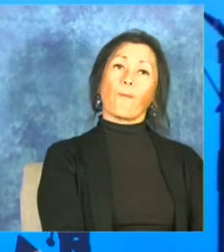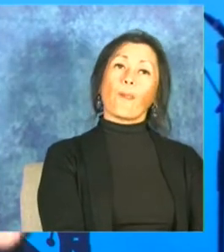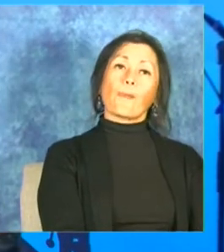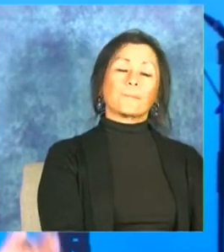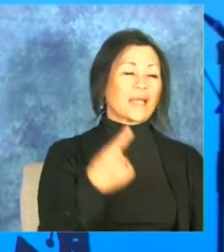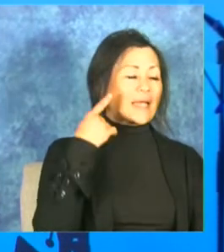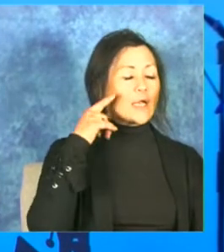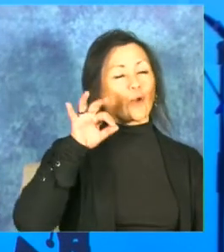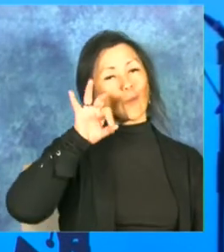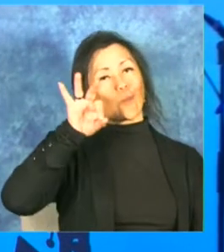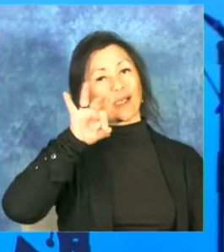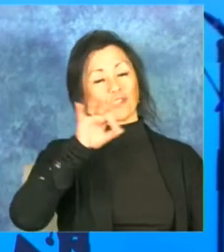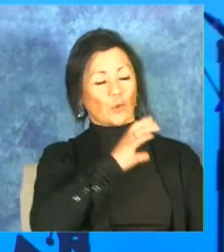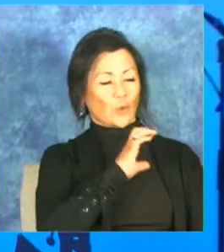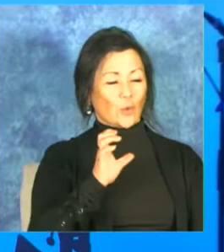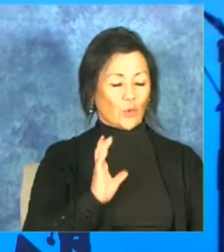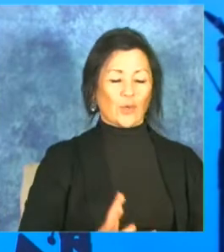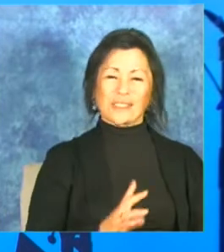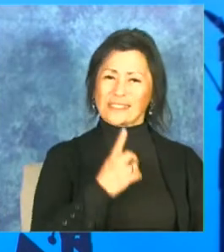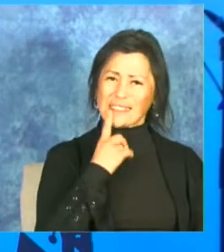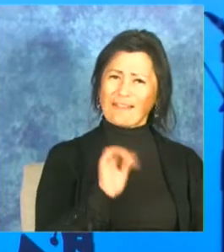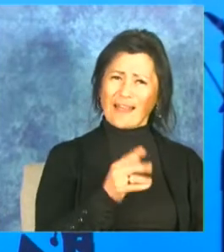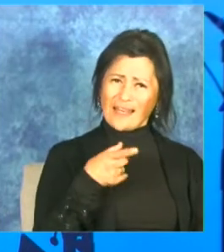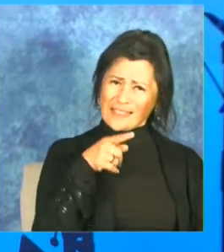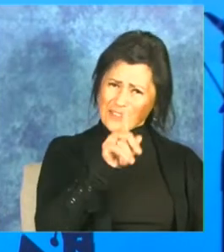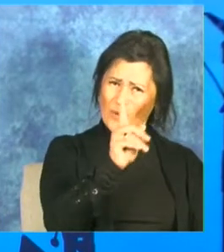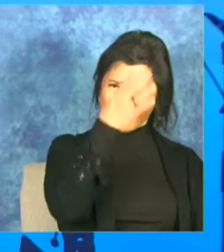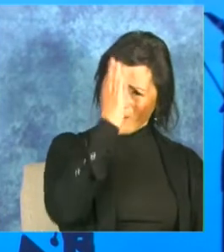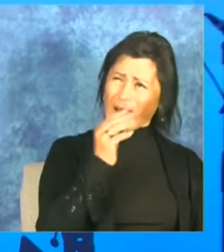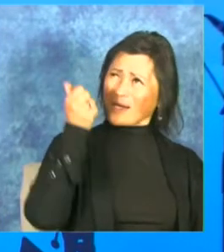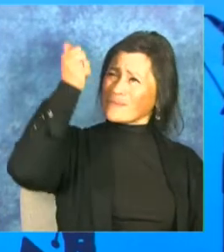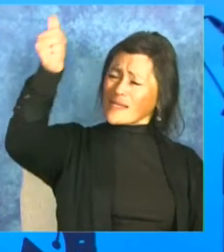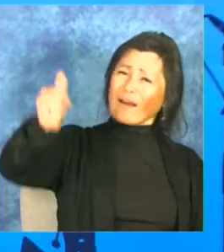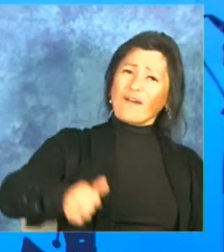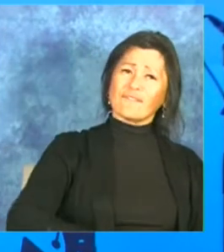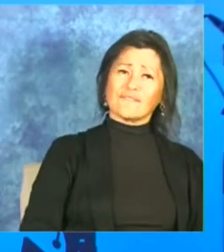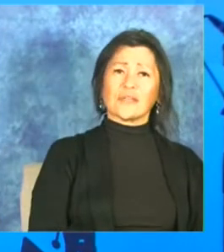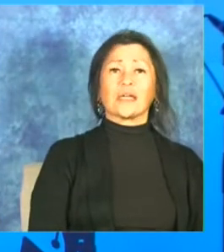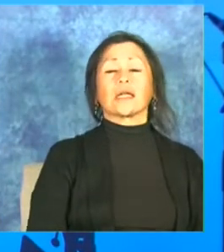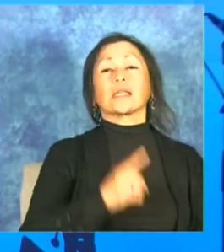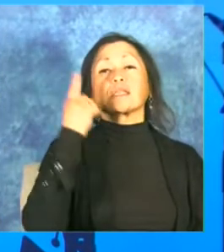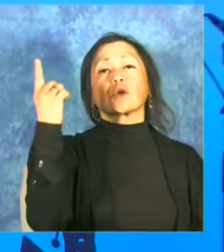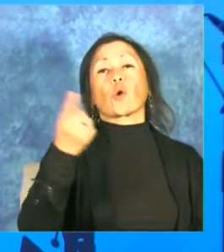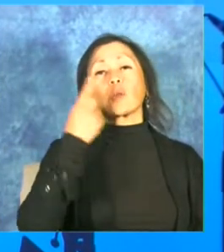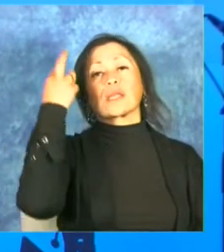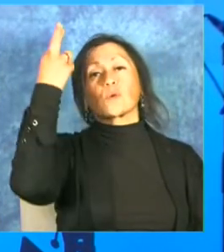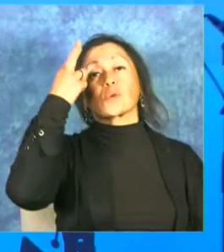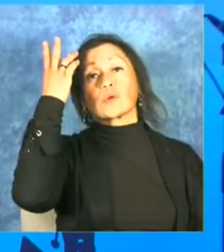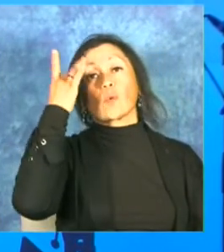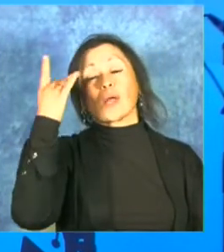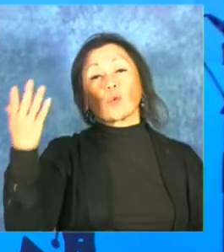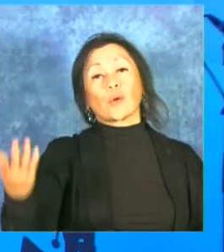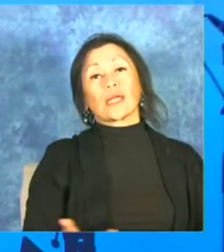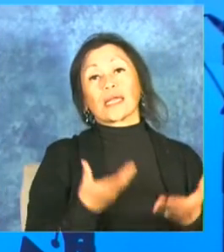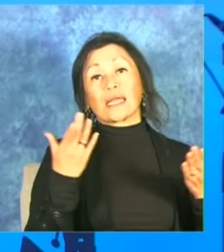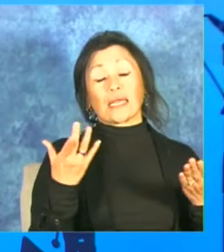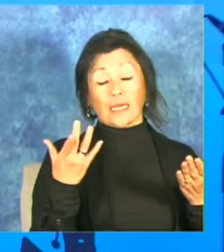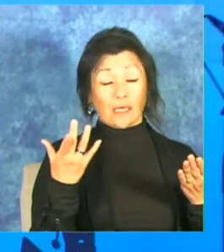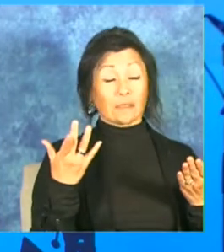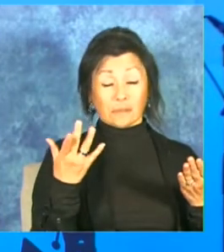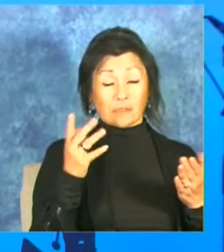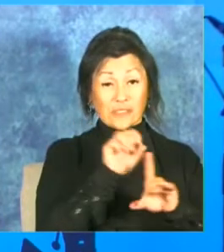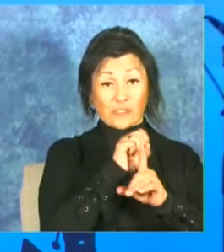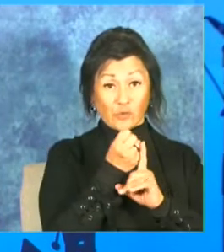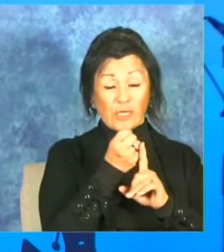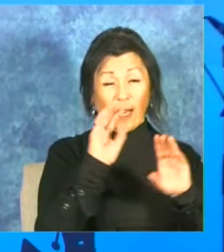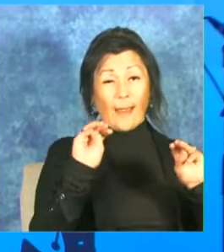hear preachers or Christians say it is really insulting to God Himself. The only reason we're here and the strength that we're in today is